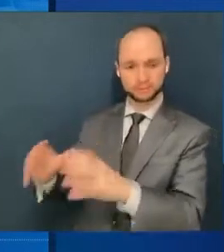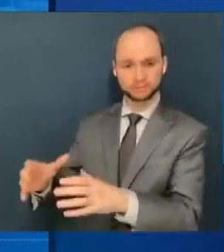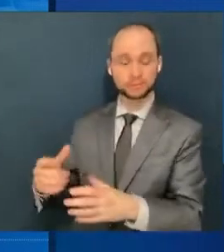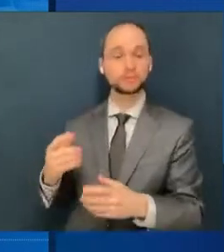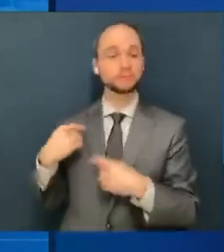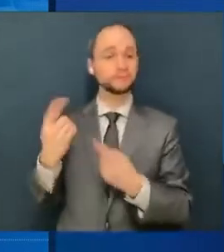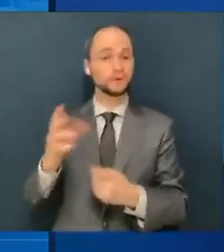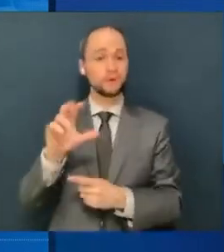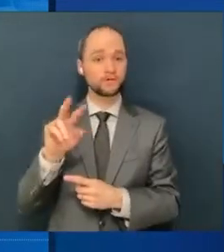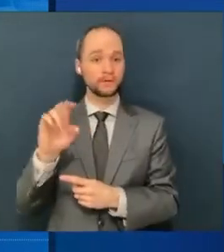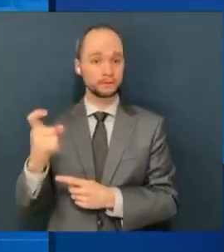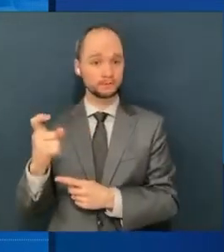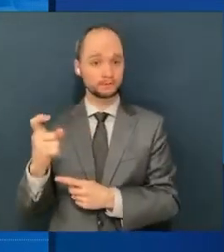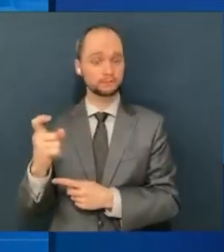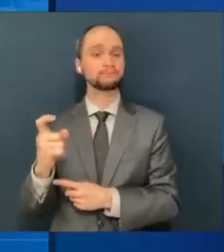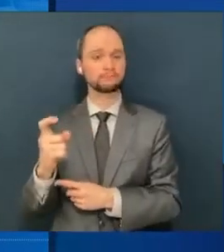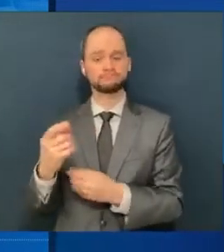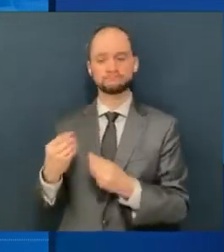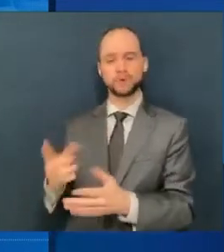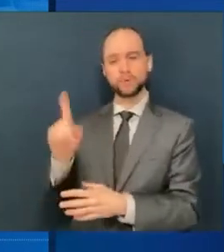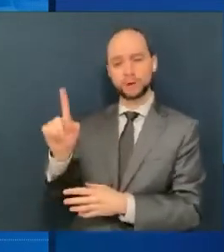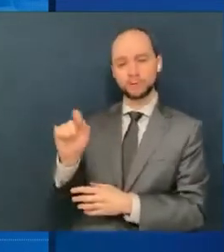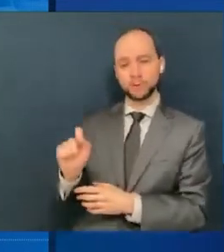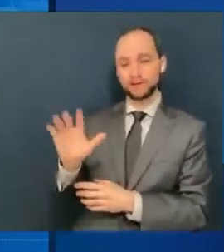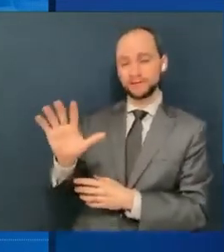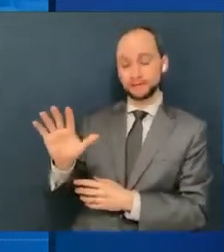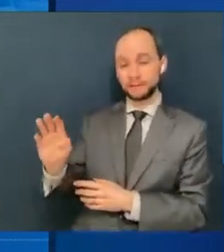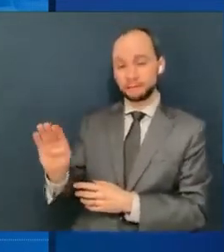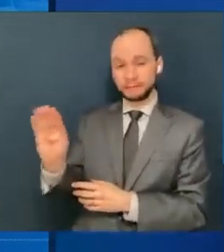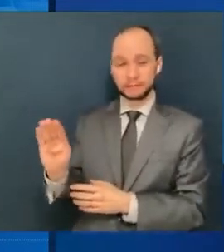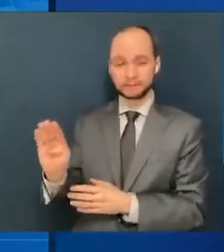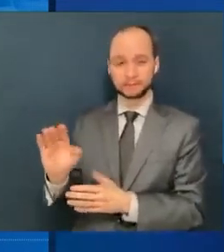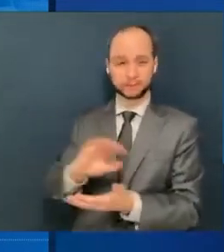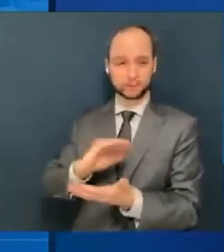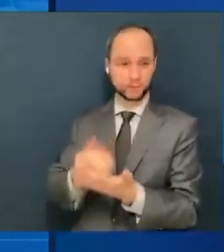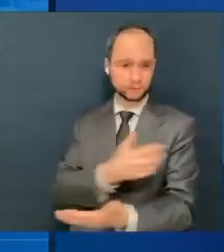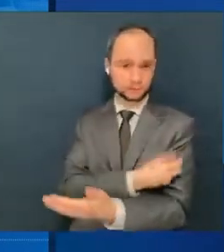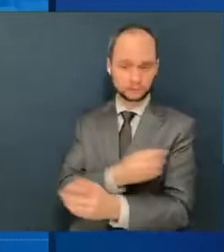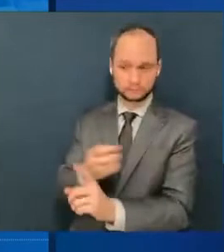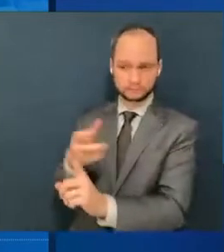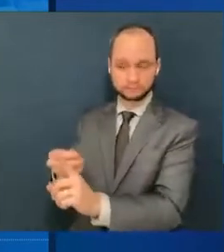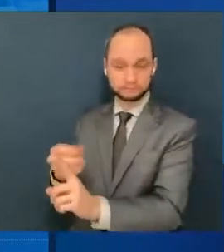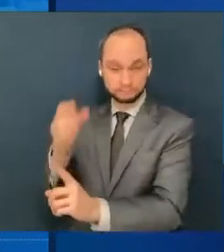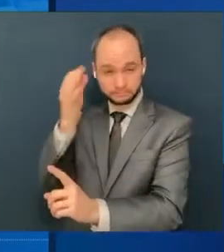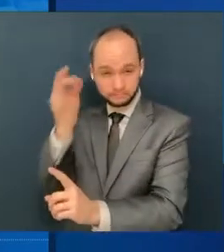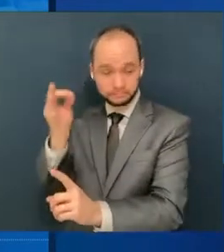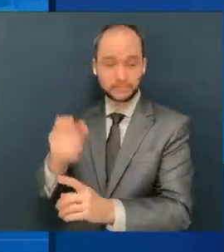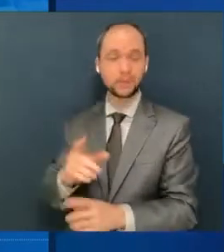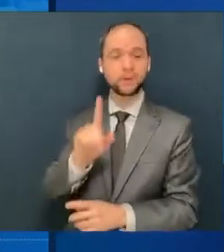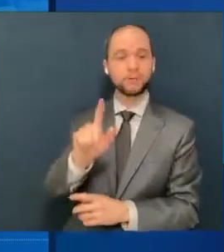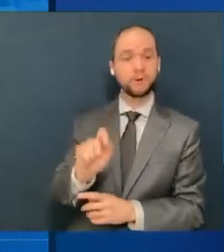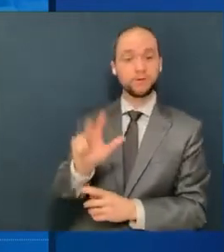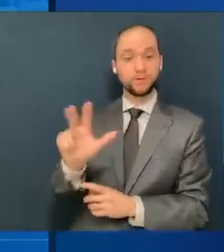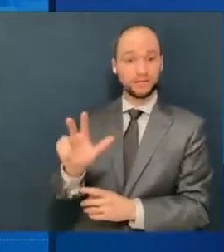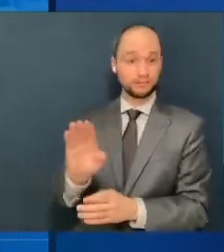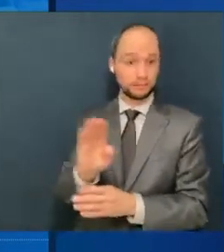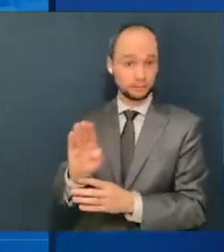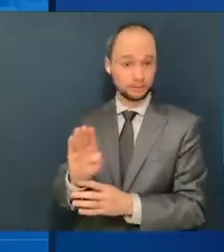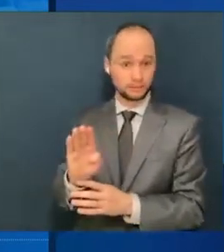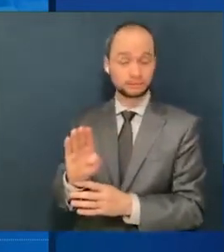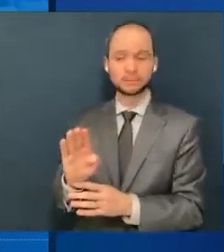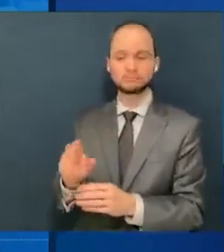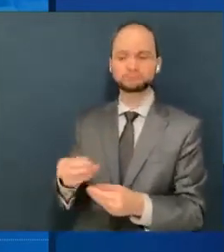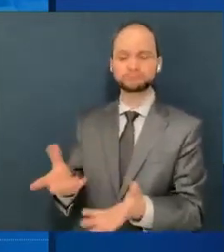delivered nearly 1.5 billion doses of vaccine. The vast majority, more than 1.3 billion, have gone to people in